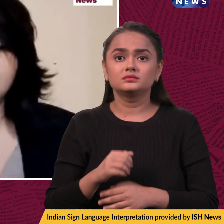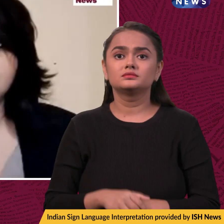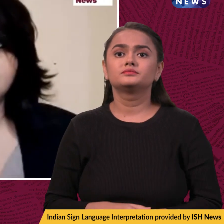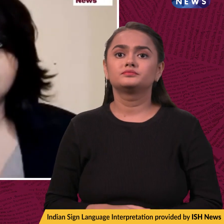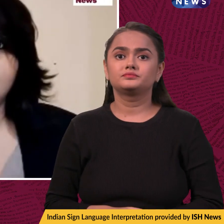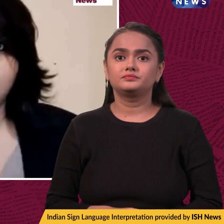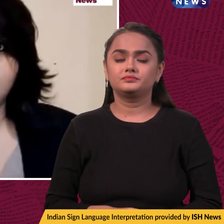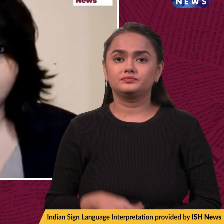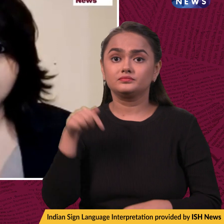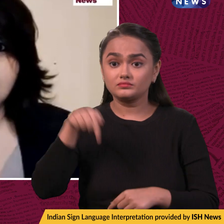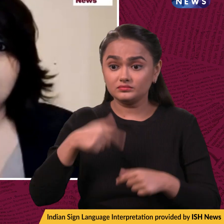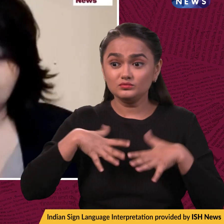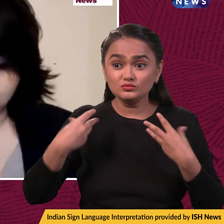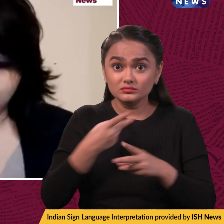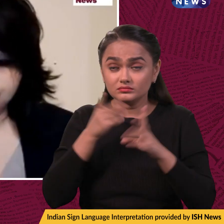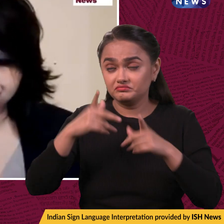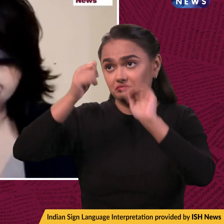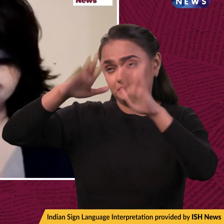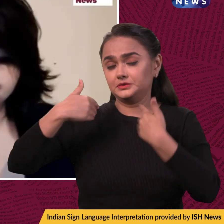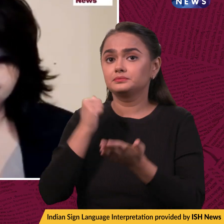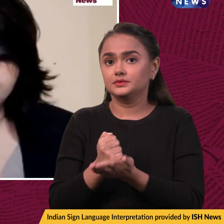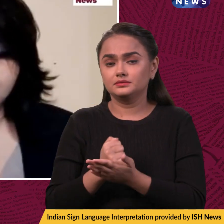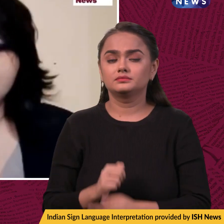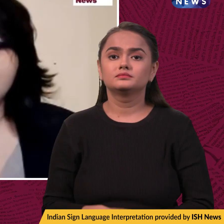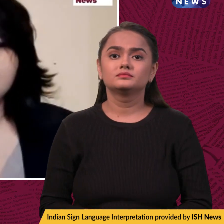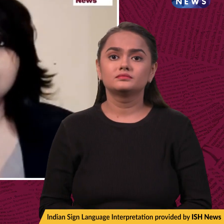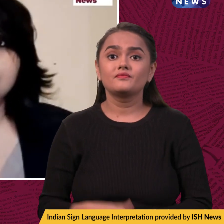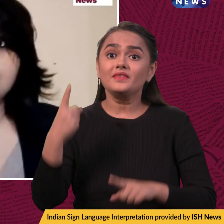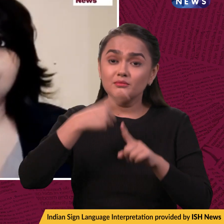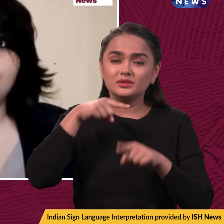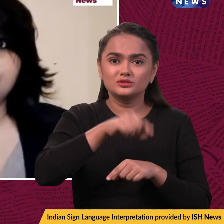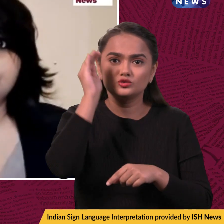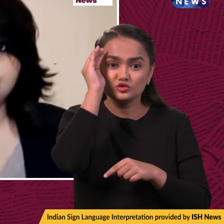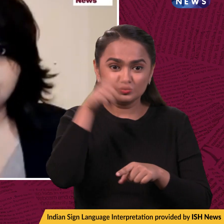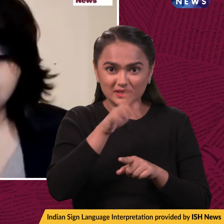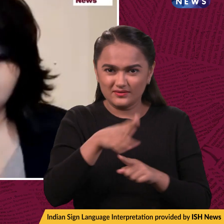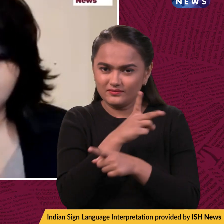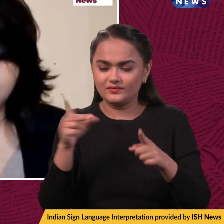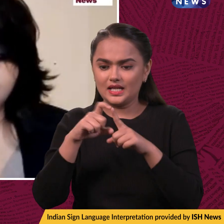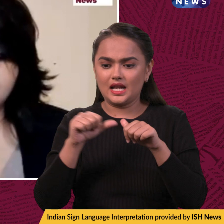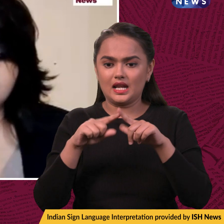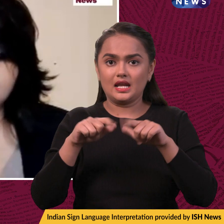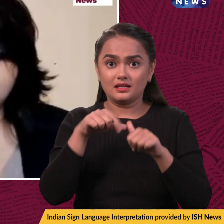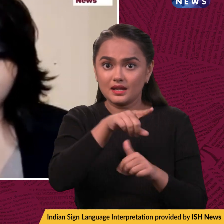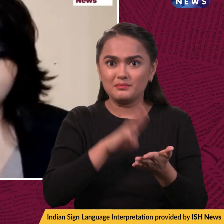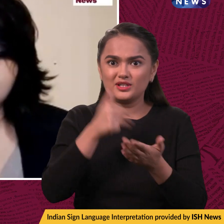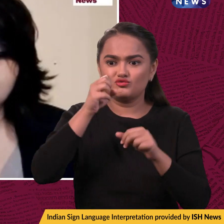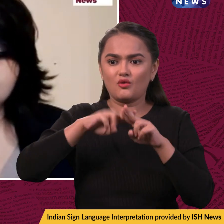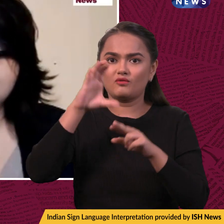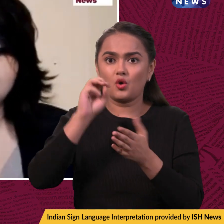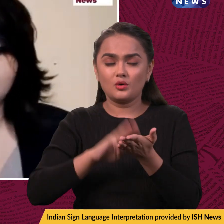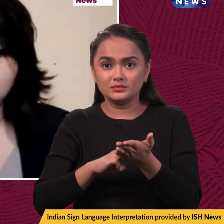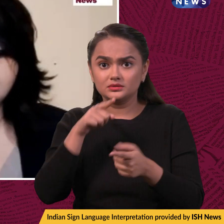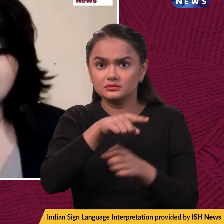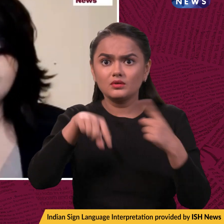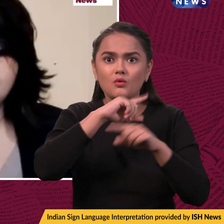our reimbursement on loss." End quote. Also in the news, according to data from the Ministry of Commerce and